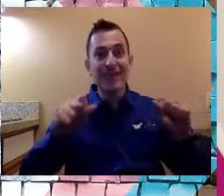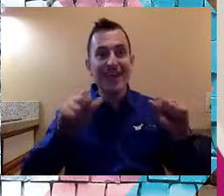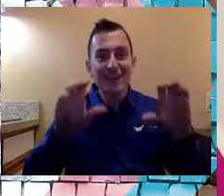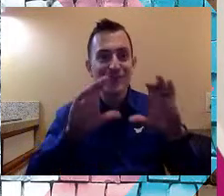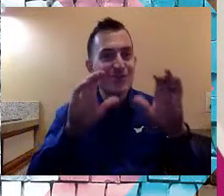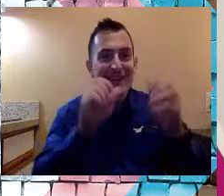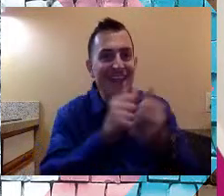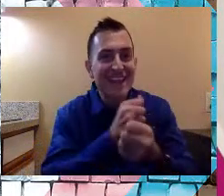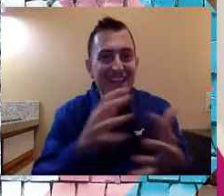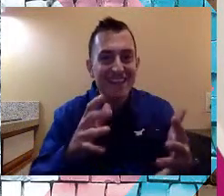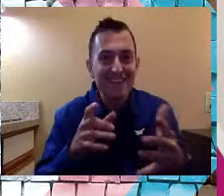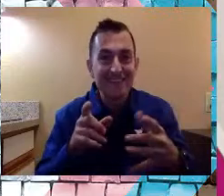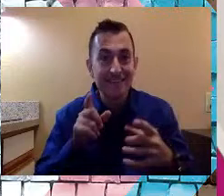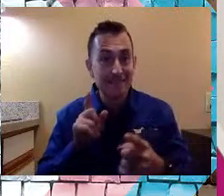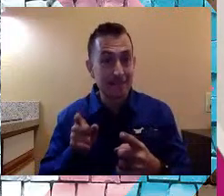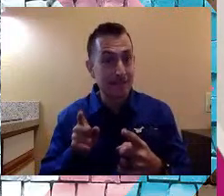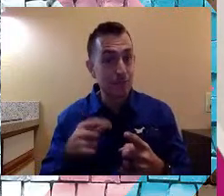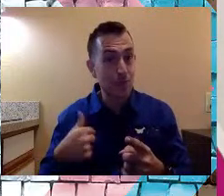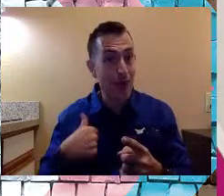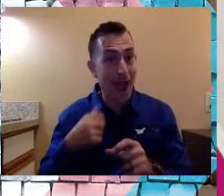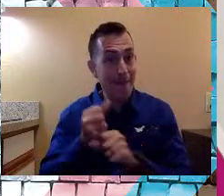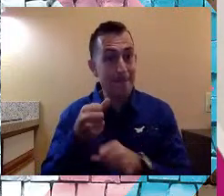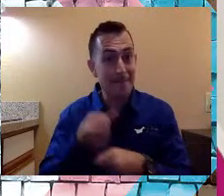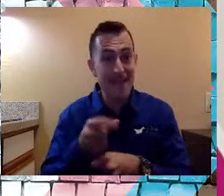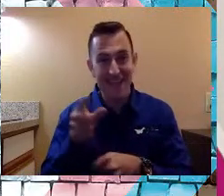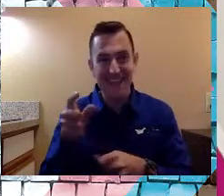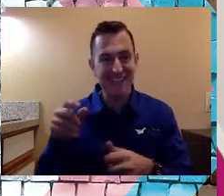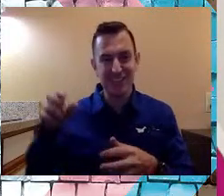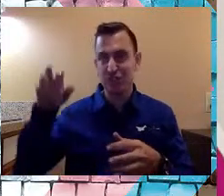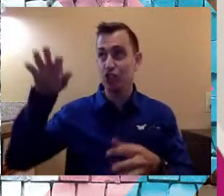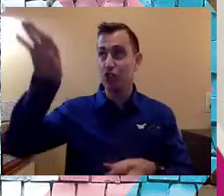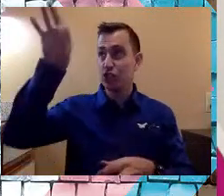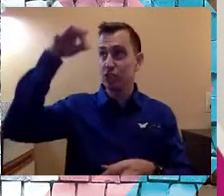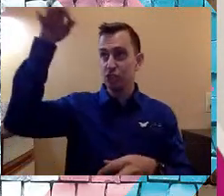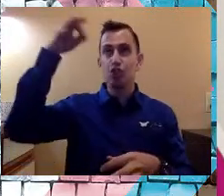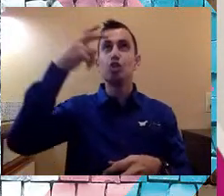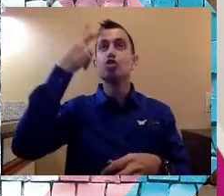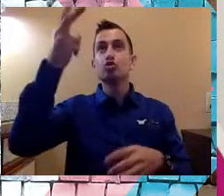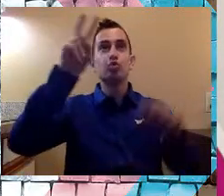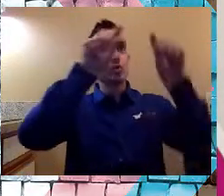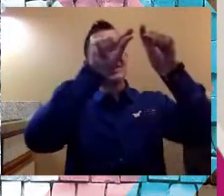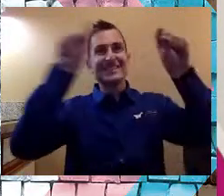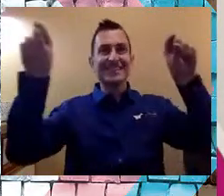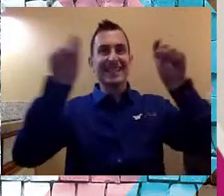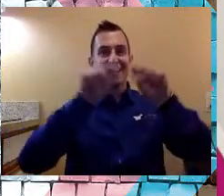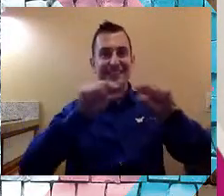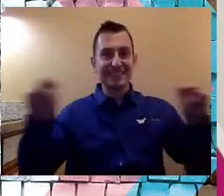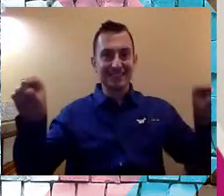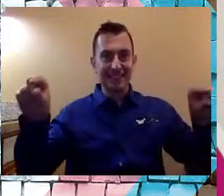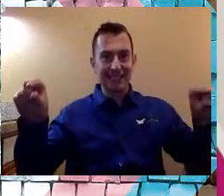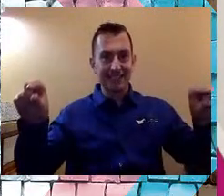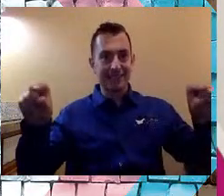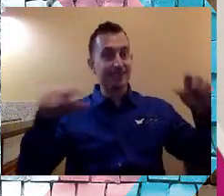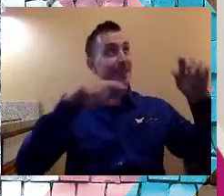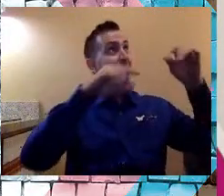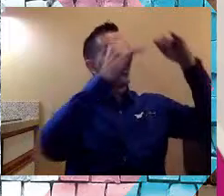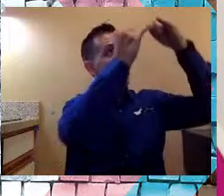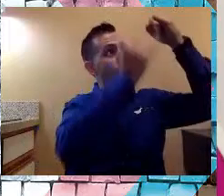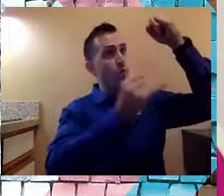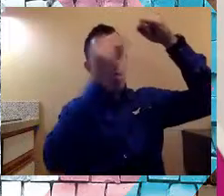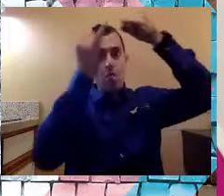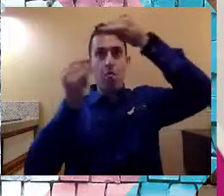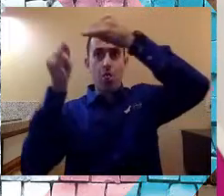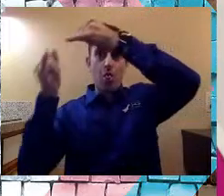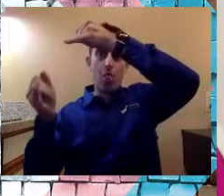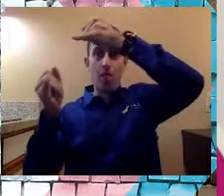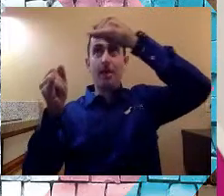This is a bigger wall hanging that I made, and it's two wrap sticks. This is the piece that we tied on the hang it, and